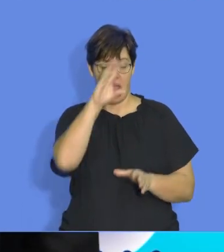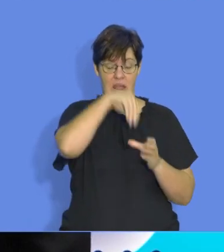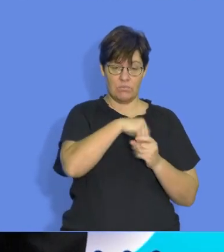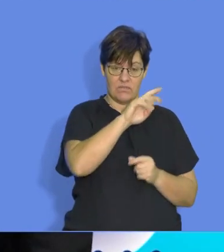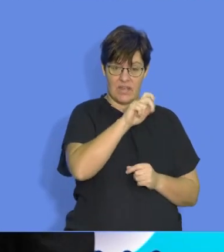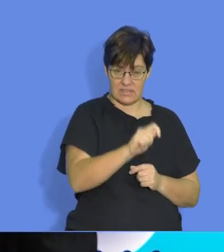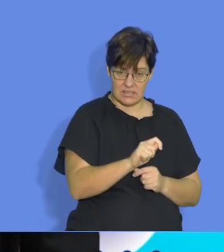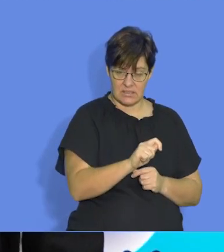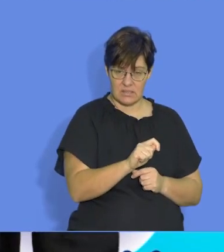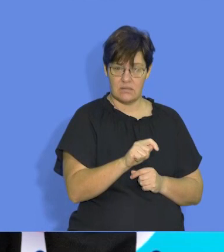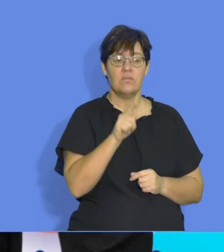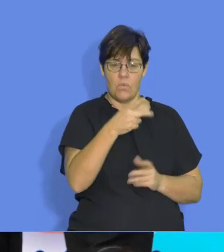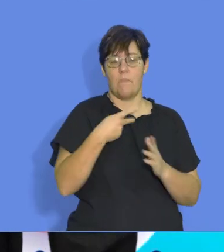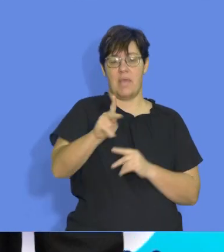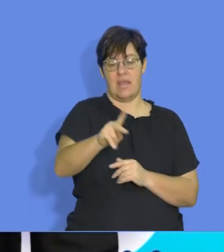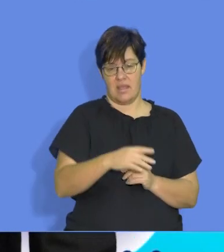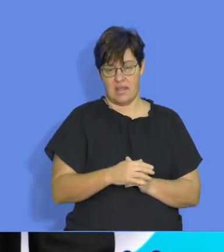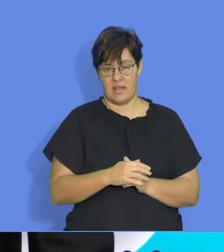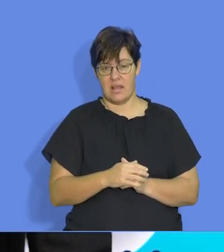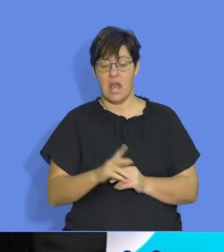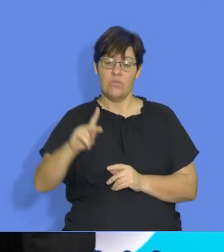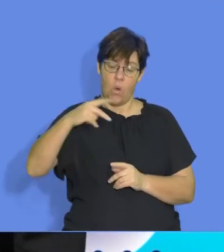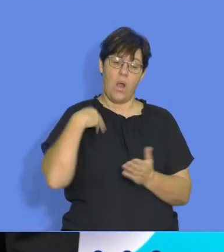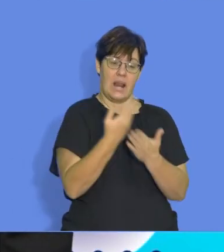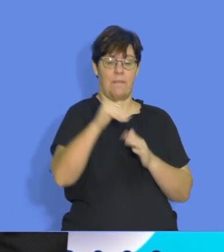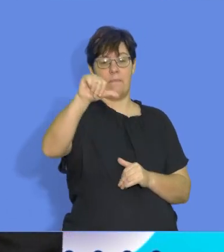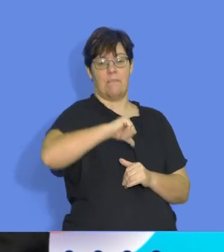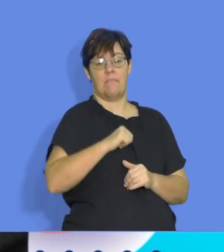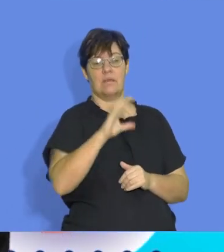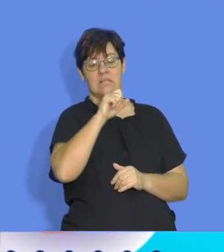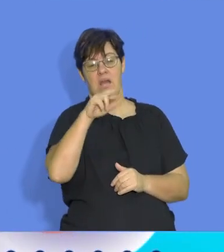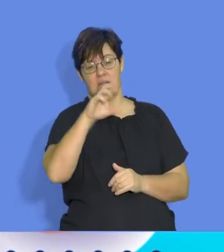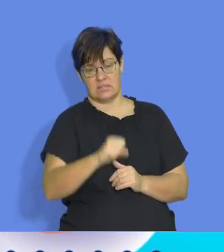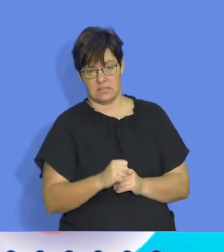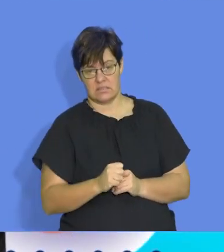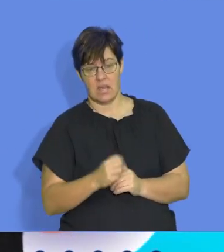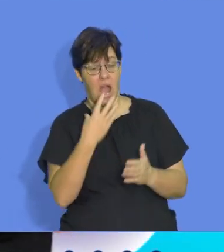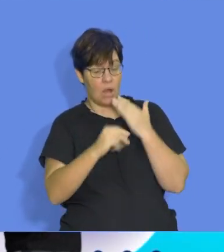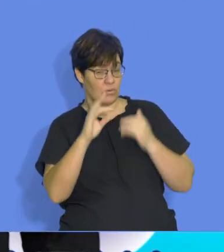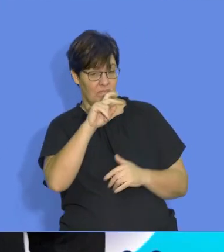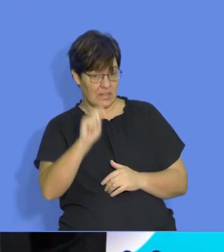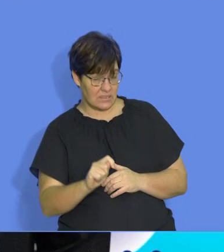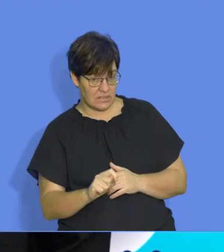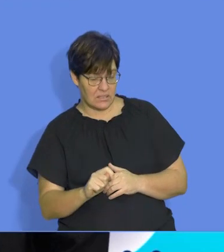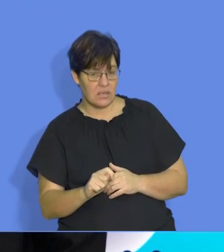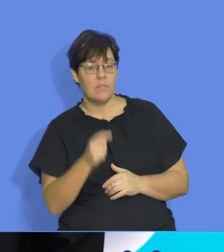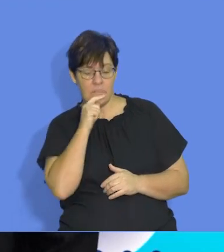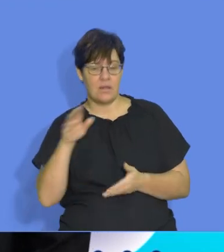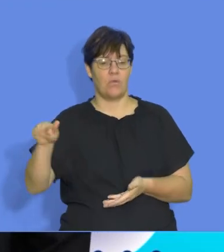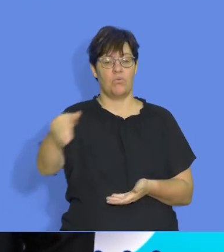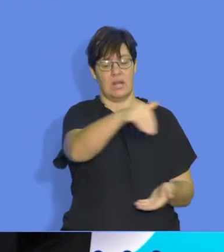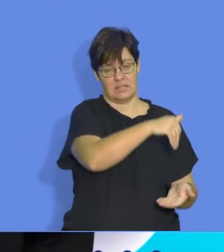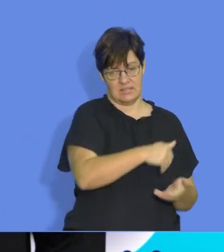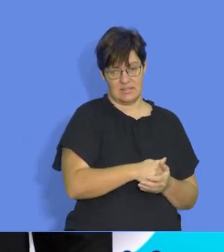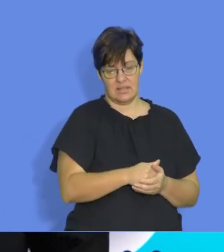that you pay and you claim back from SARS, whereas output VAT is a VAT that you collect and you